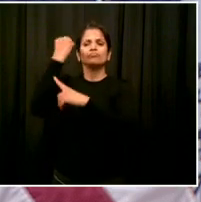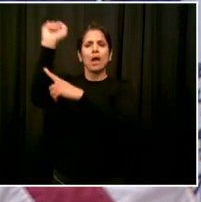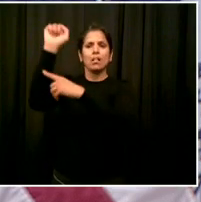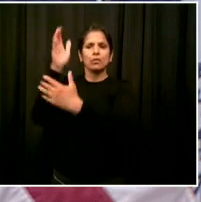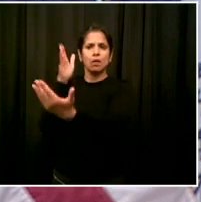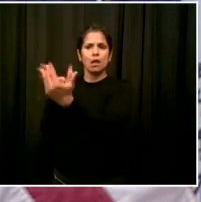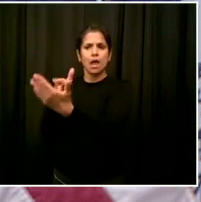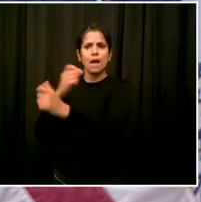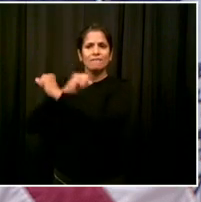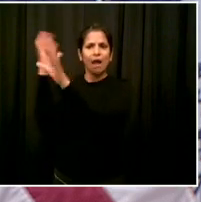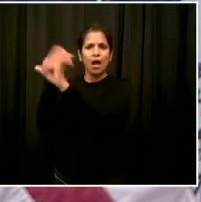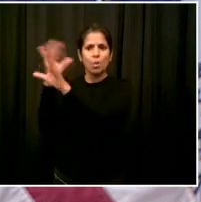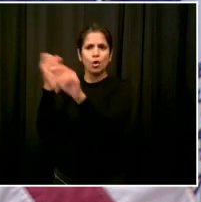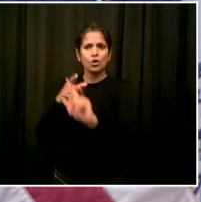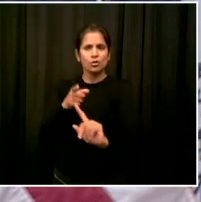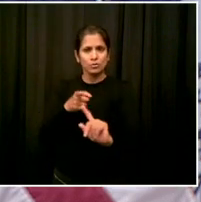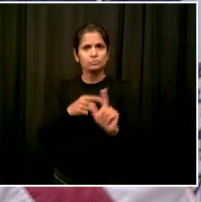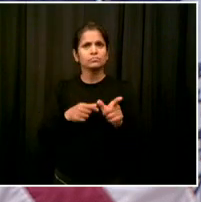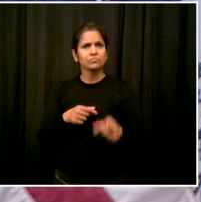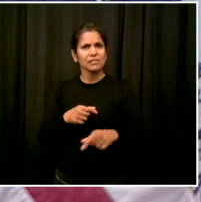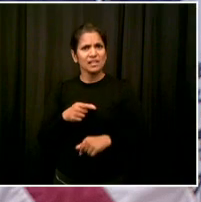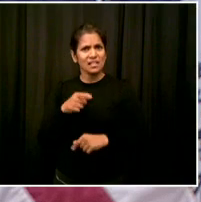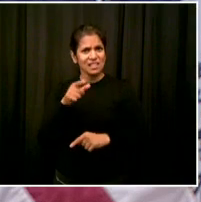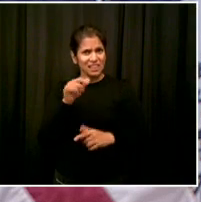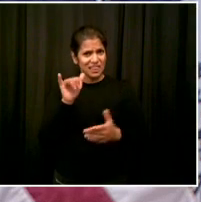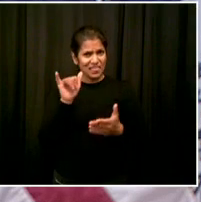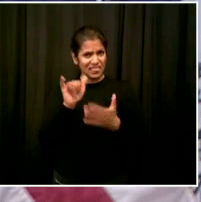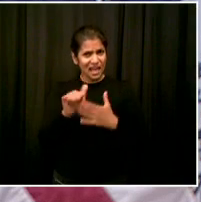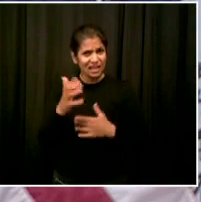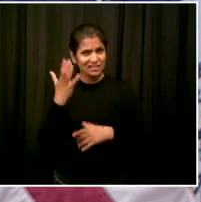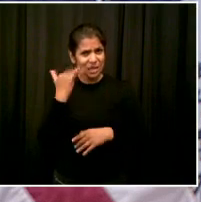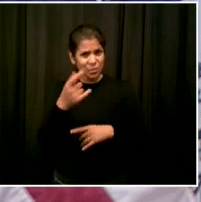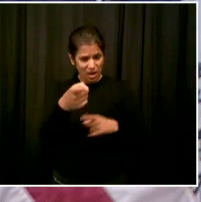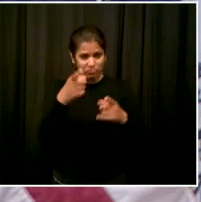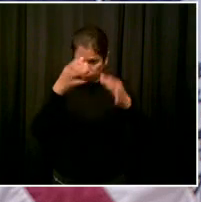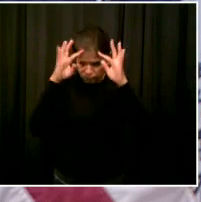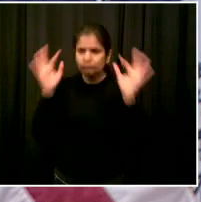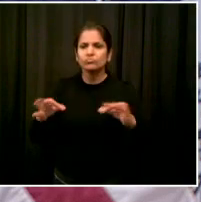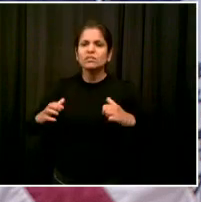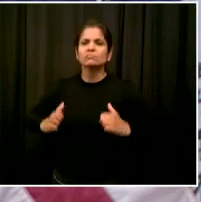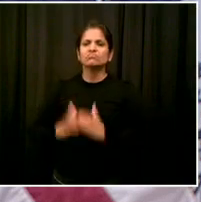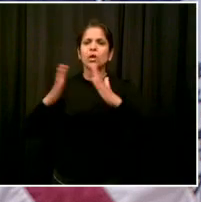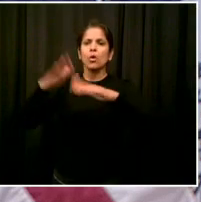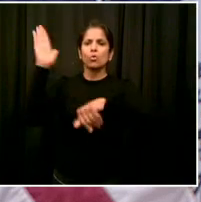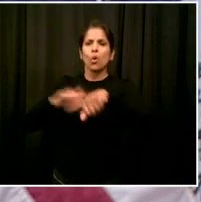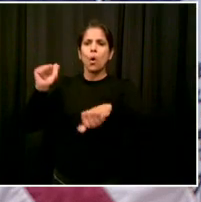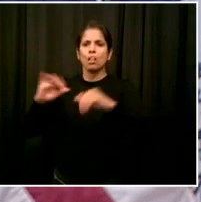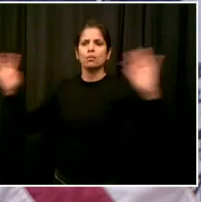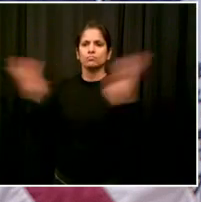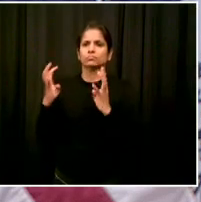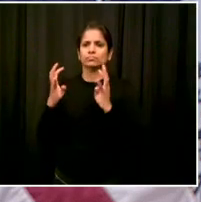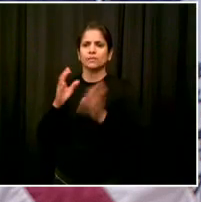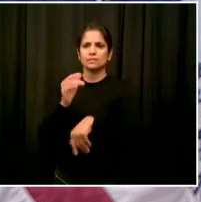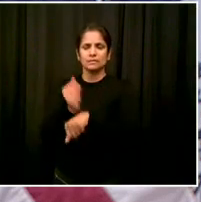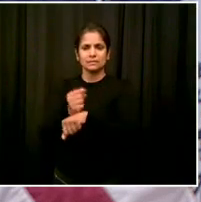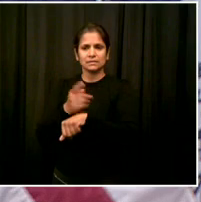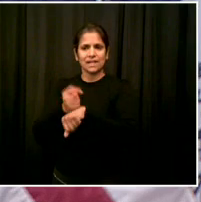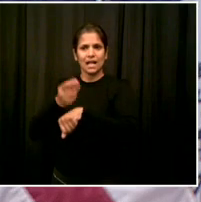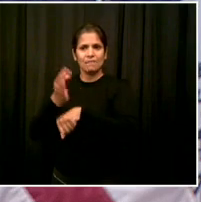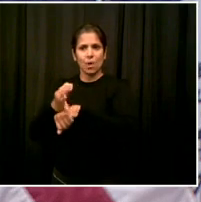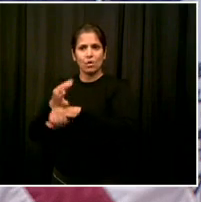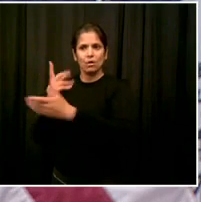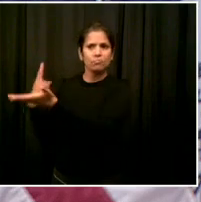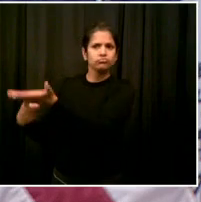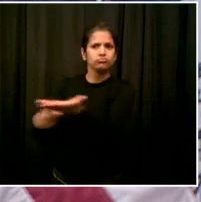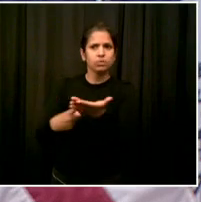all over the city. I mean, just anecdotally, I'm hearing school in the Bronx was unable to process votes